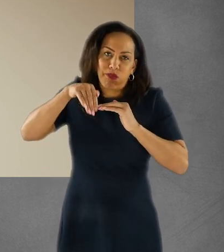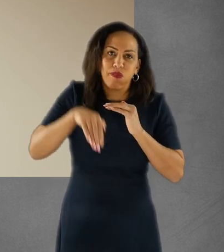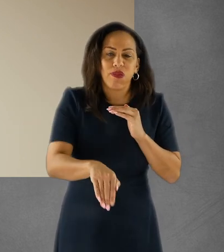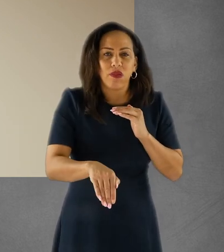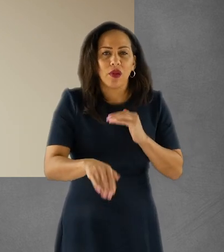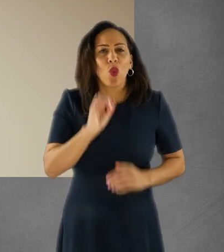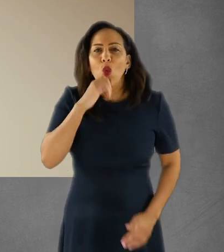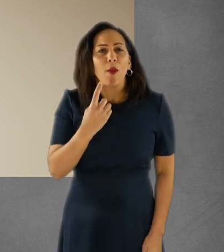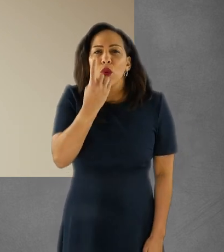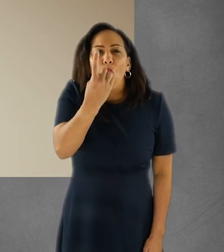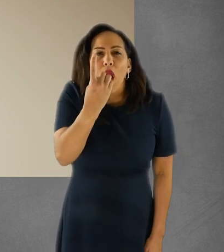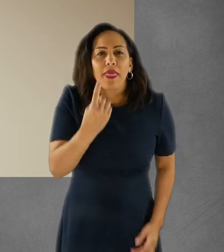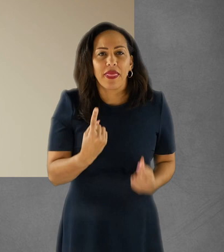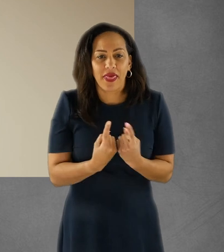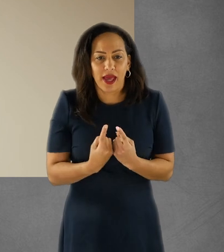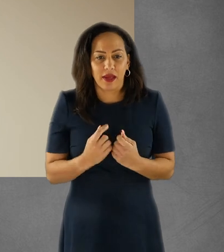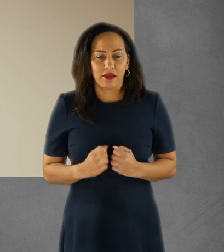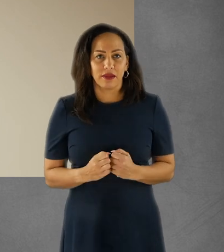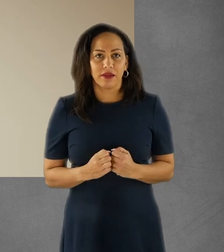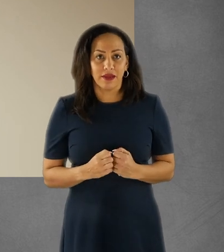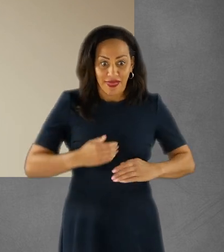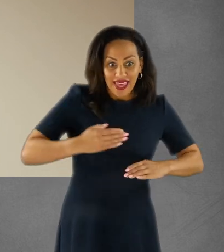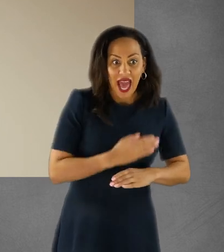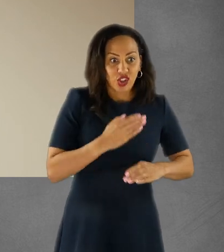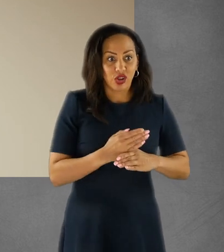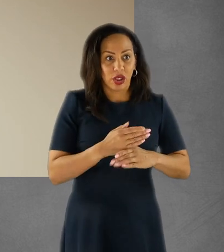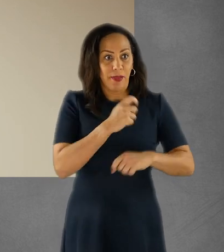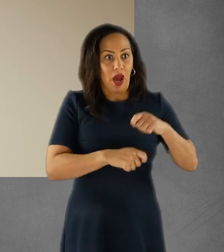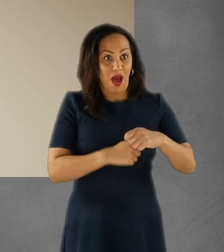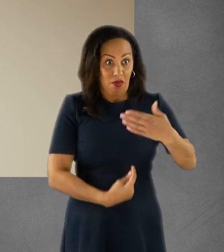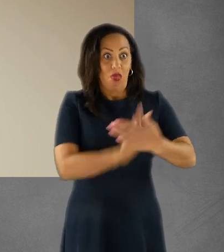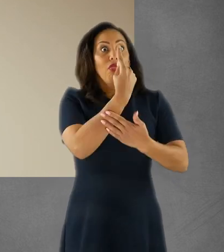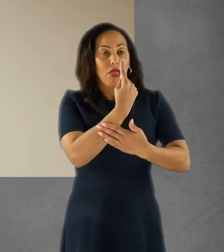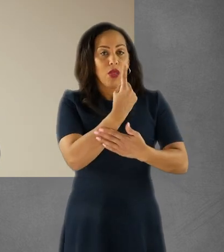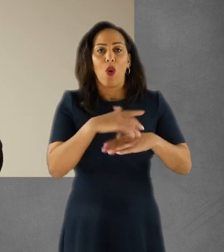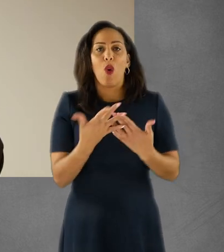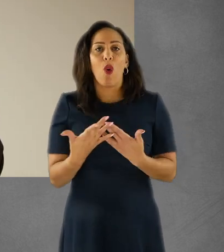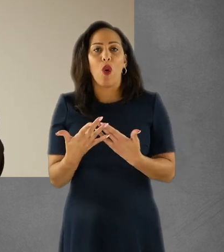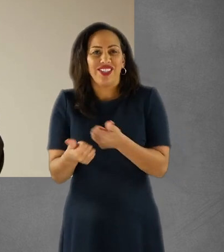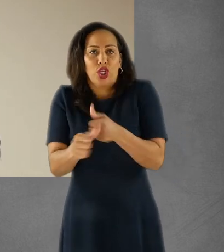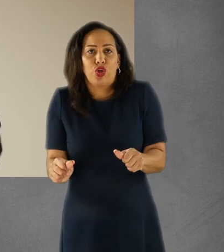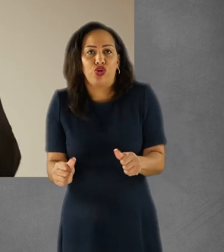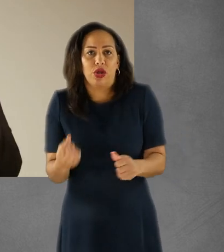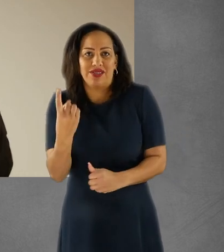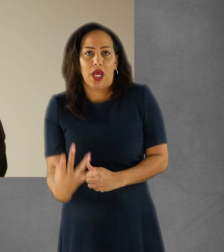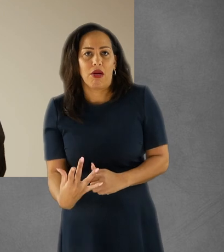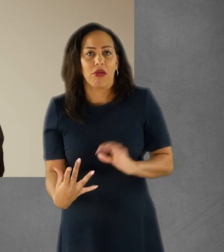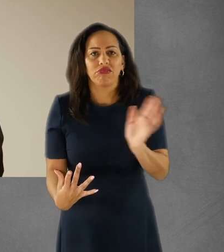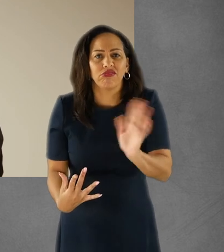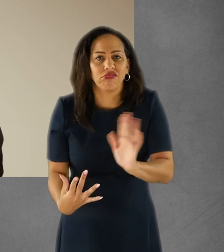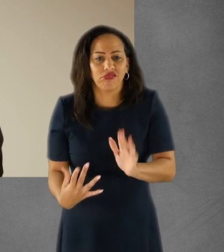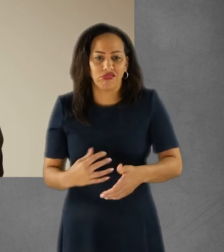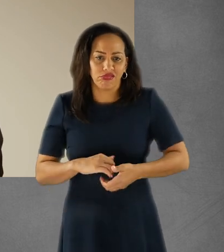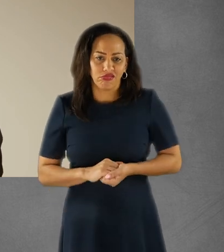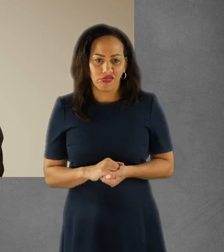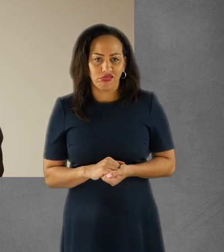solution. And I think that kind of continuous singular thinking in terms of like, how do we fix this, it's going to be one solution, denies always the complexity